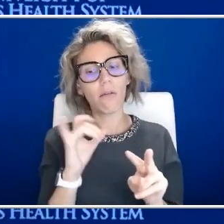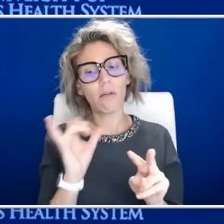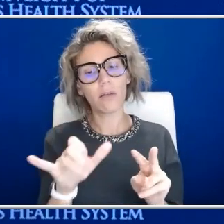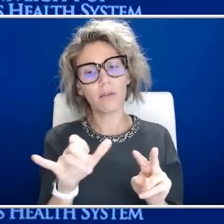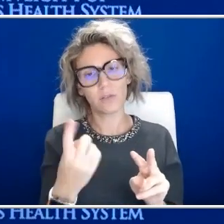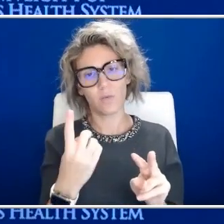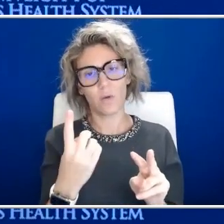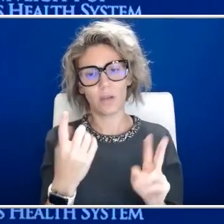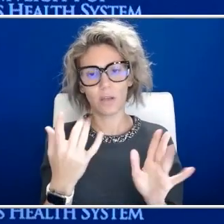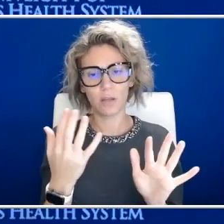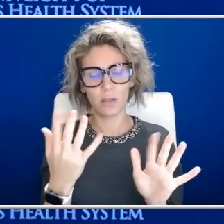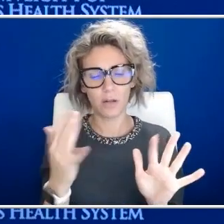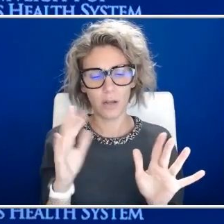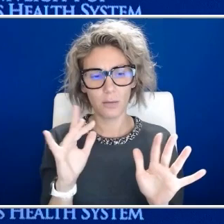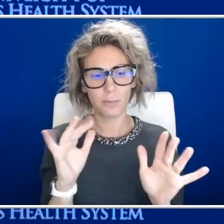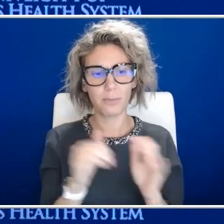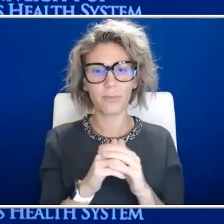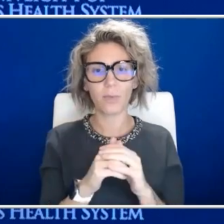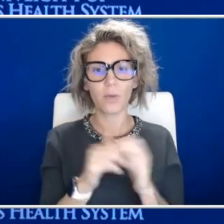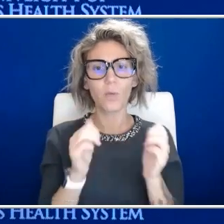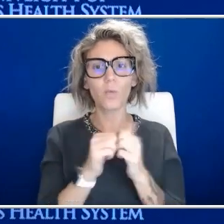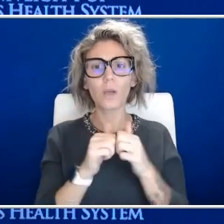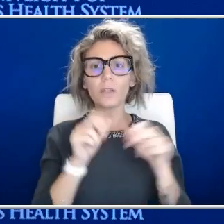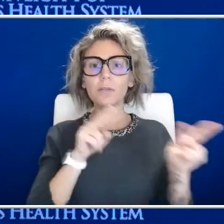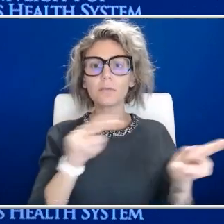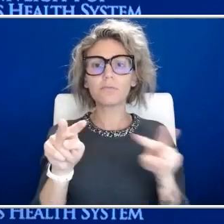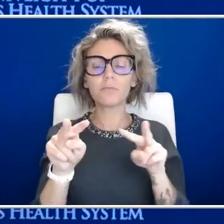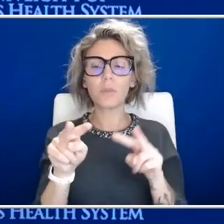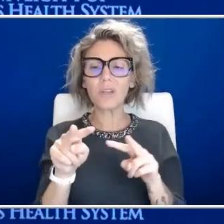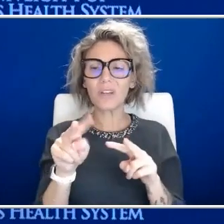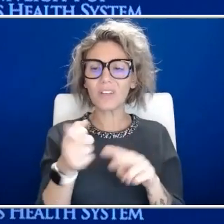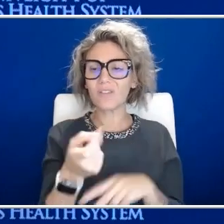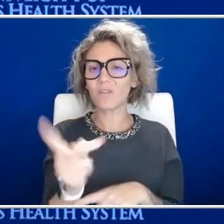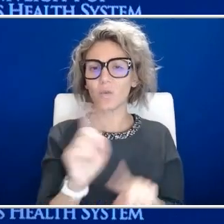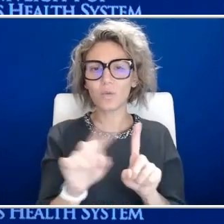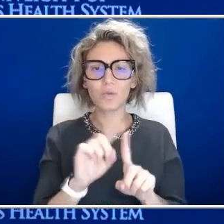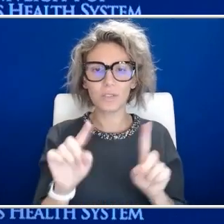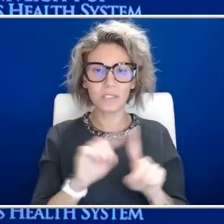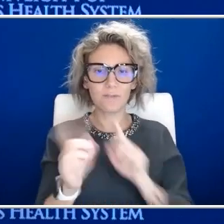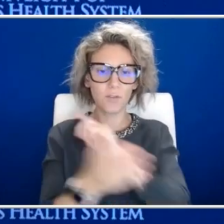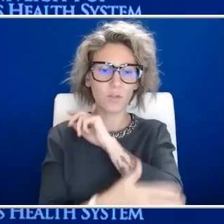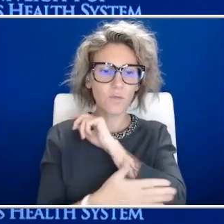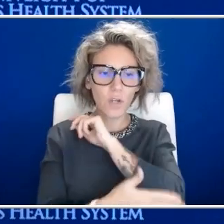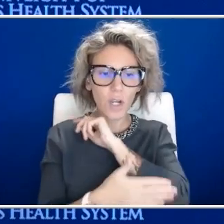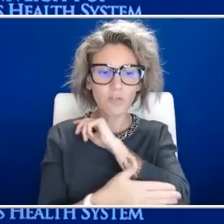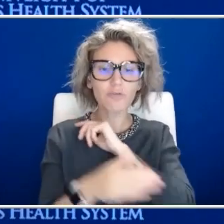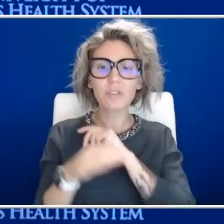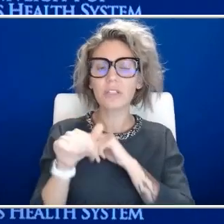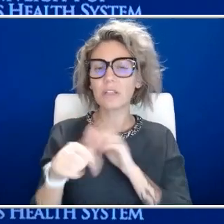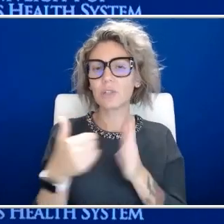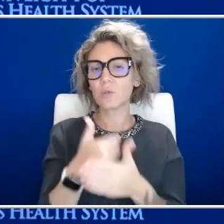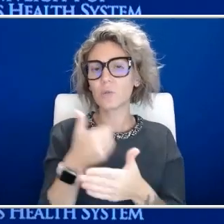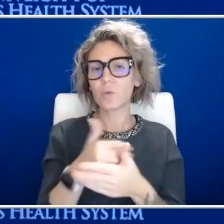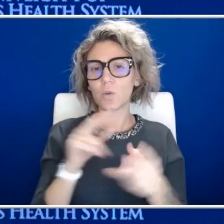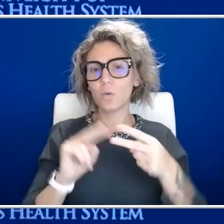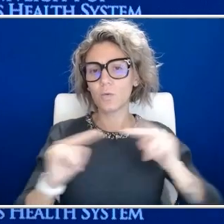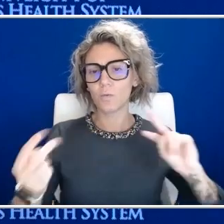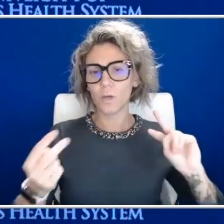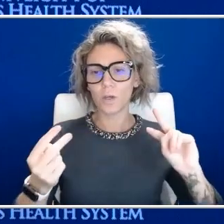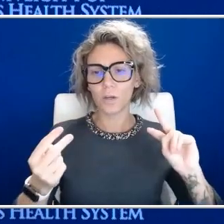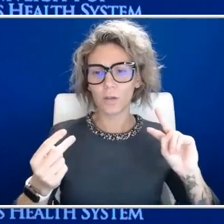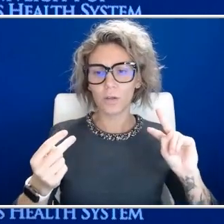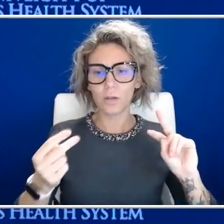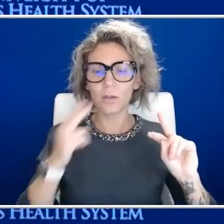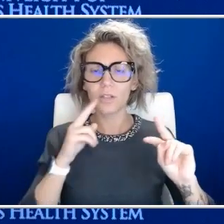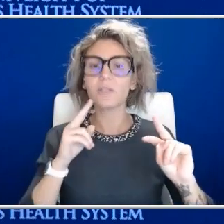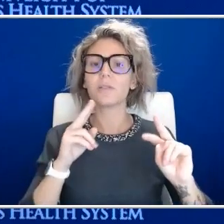is on the surveillance mechanisms at a couple different countries. They have found that this new variant is worth monitoring, so